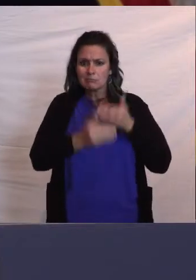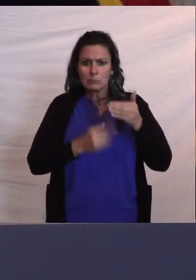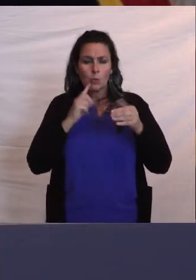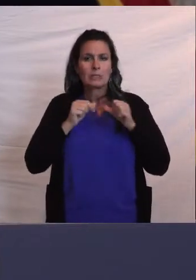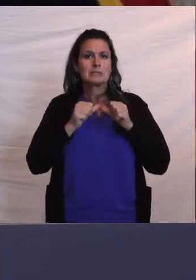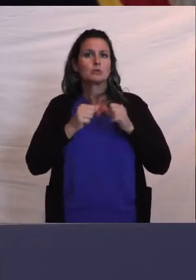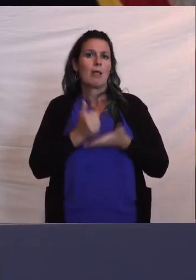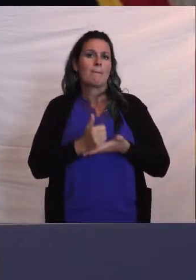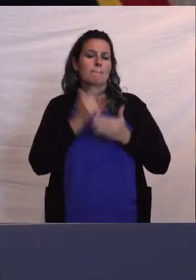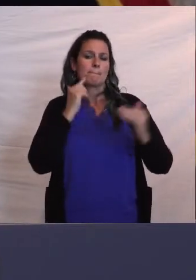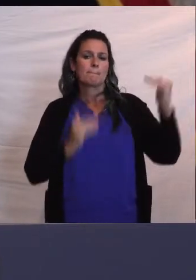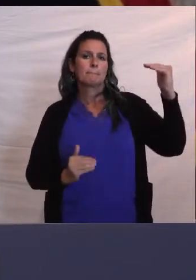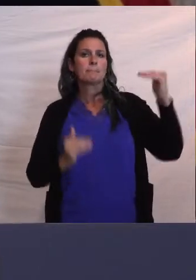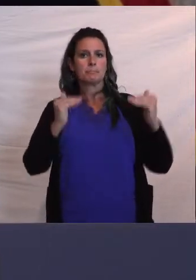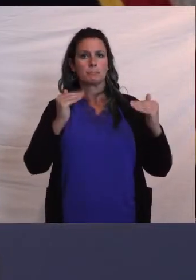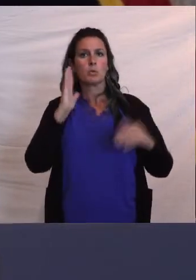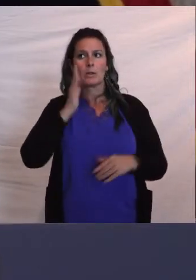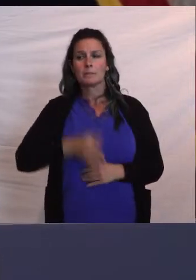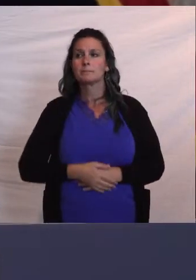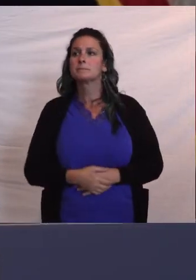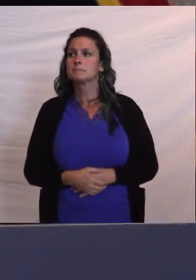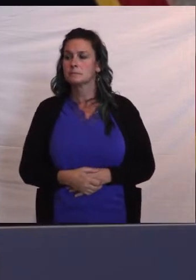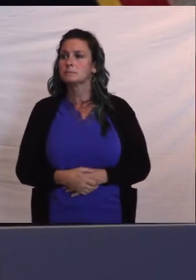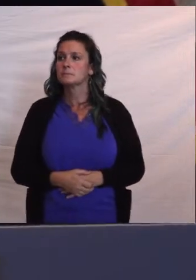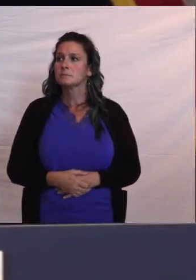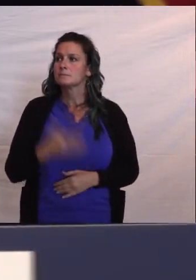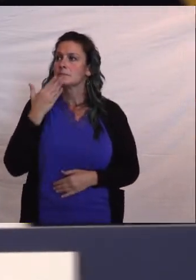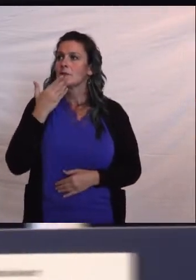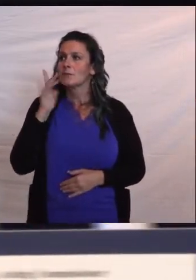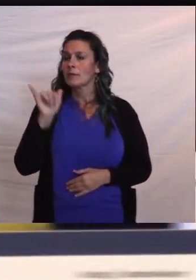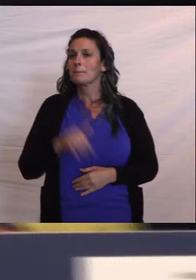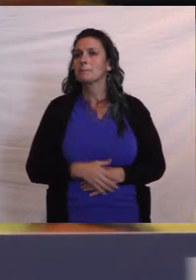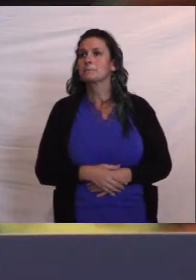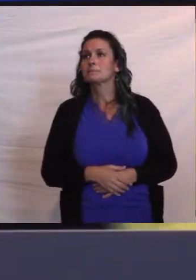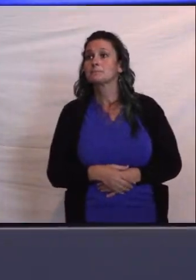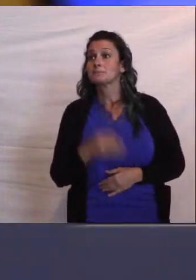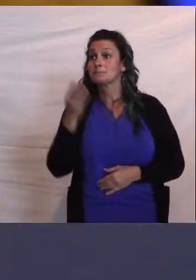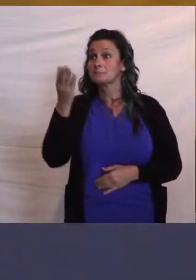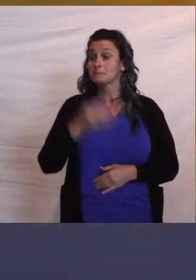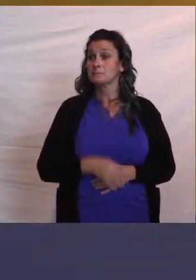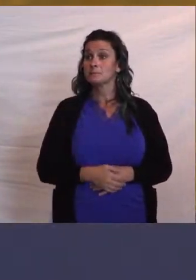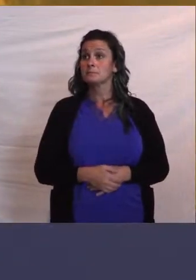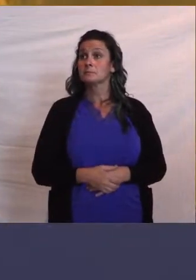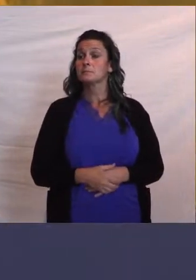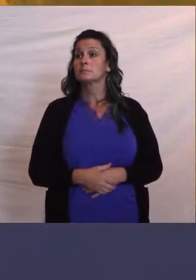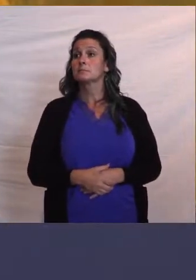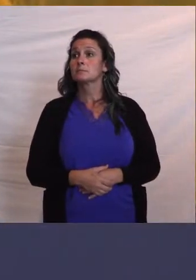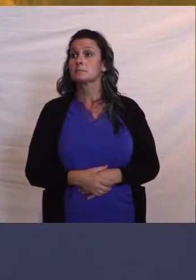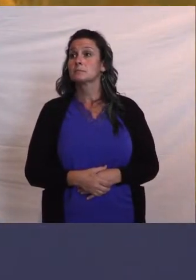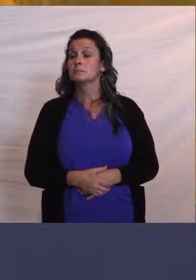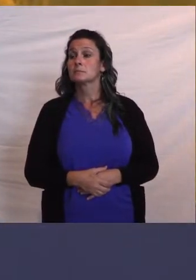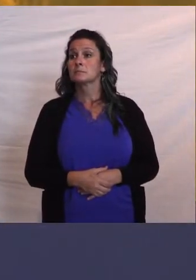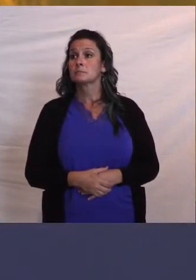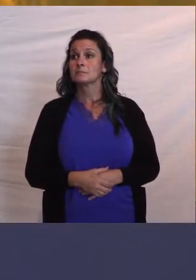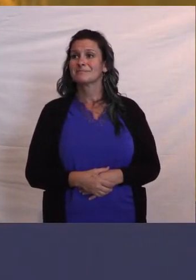help us make inroads. Thank you for that. Sir, you're up to bat.